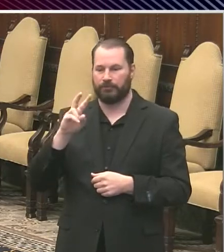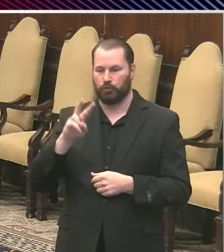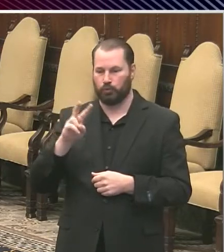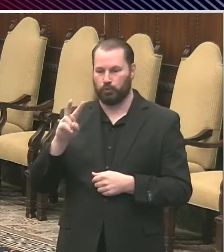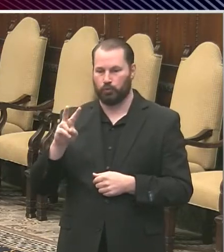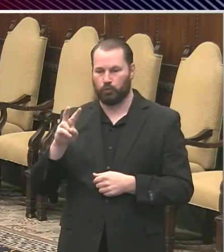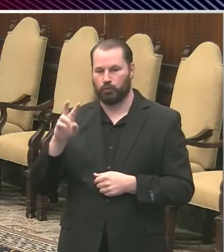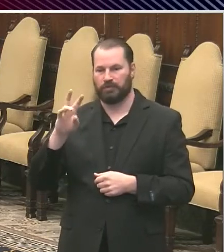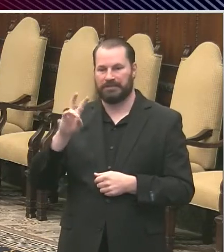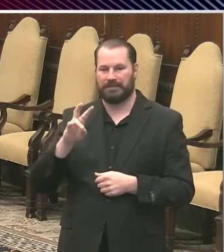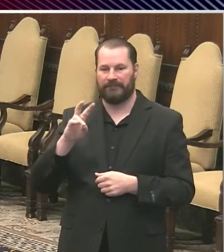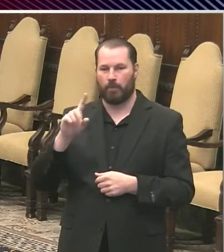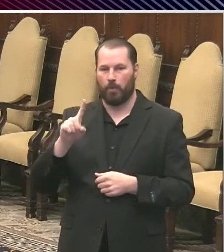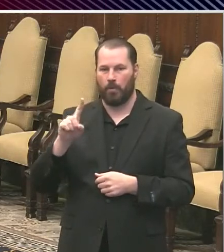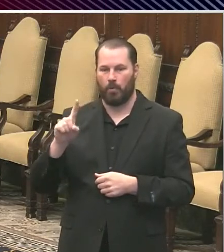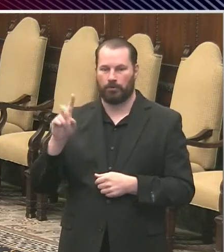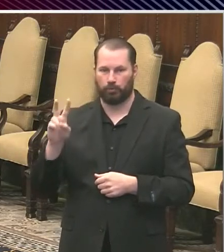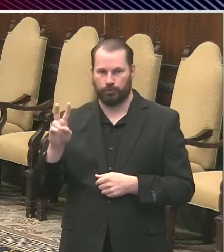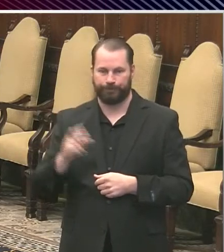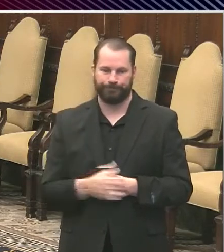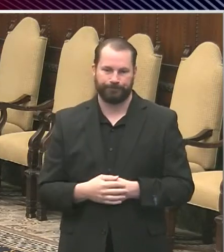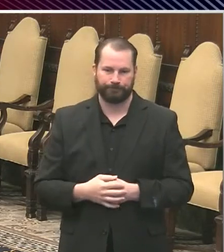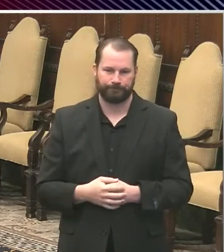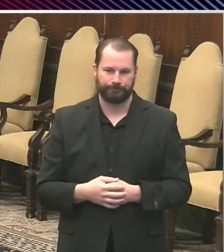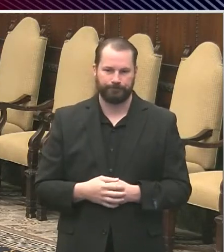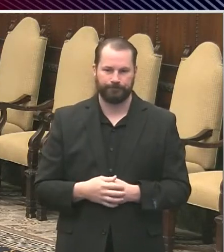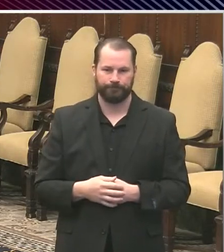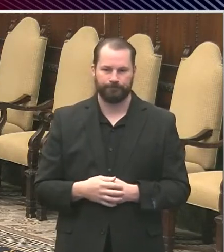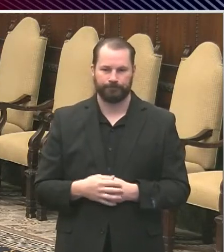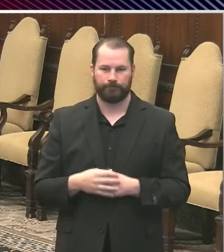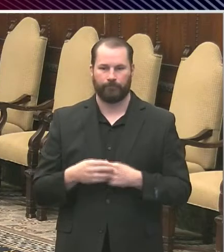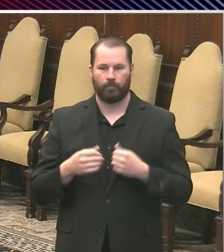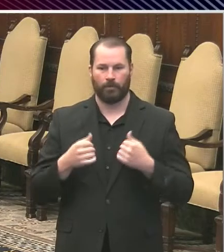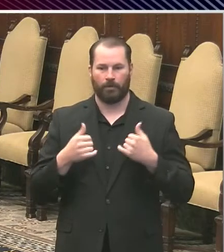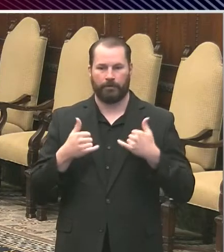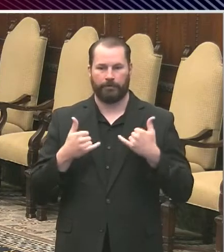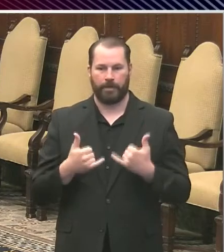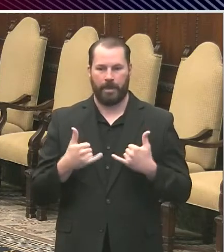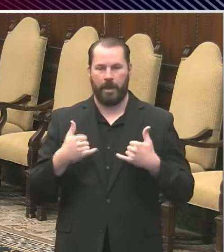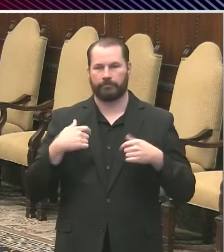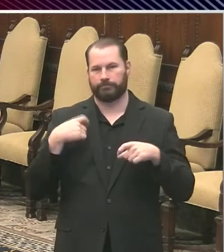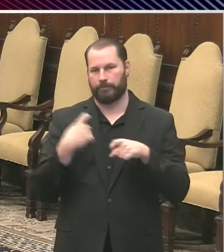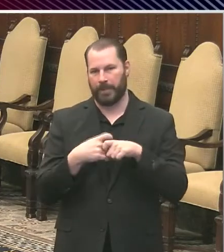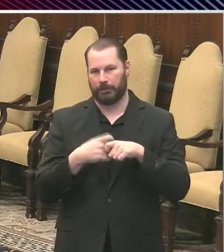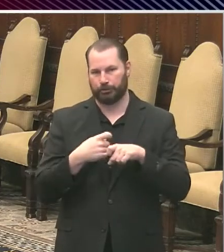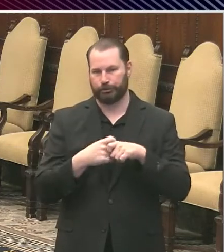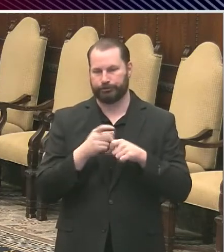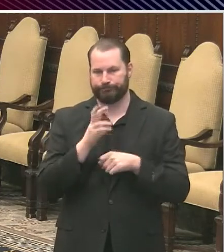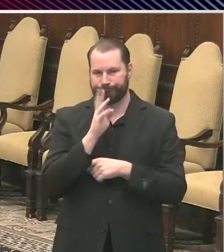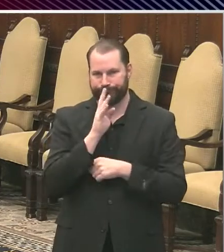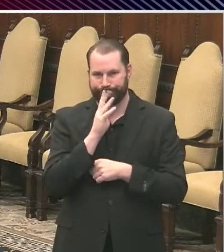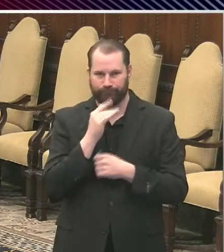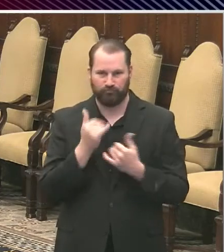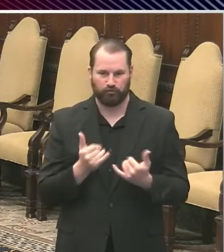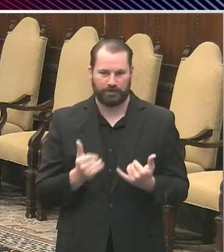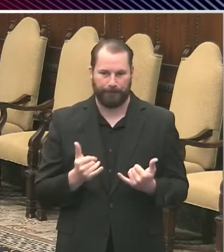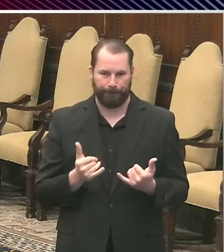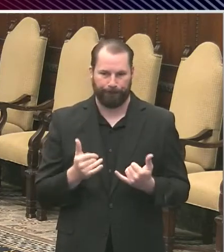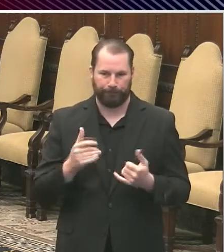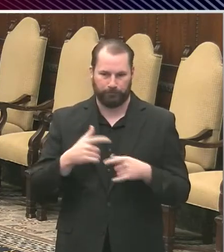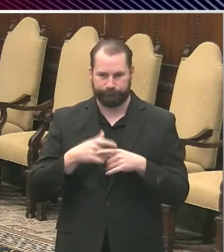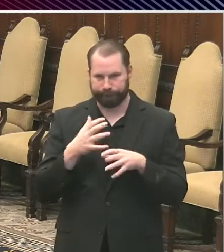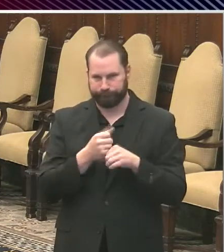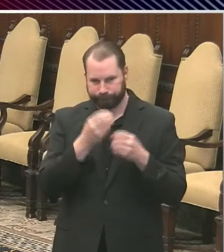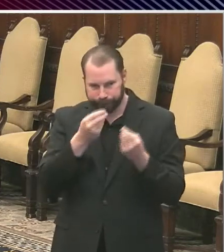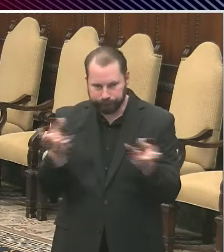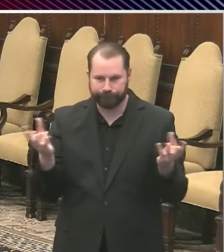Thank you, Dr. Farley. We are now going to turn it over to Armando, who will give us a summary of both the mayor's